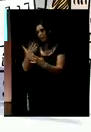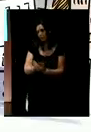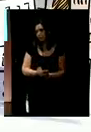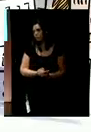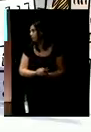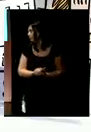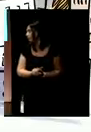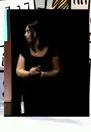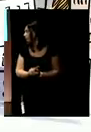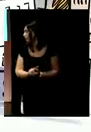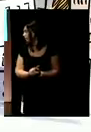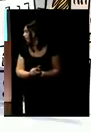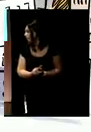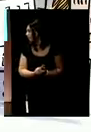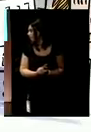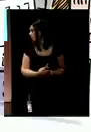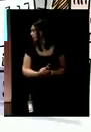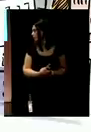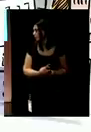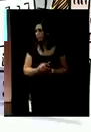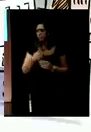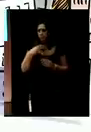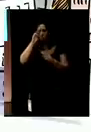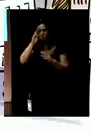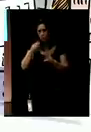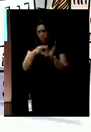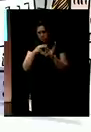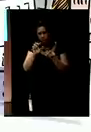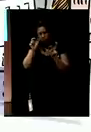of the projects carried out until the date.